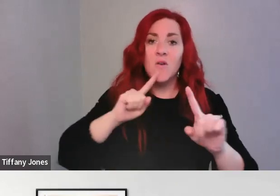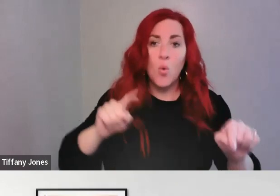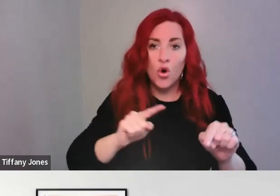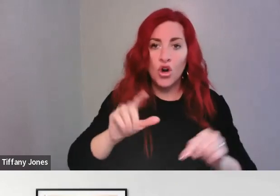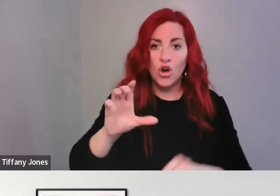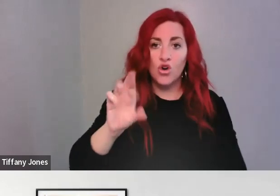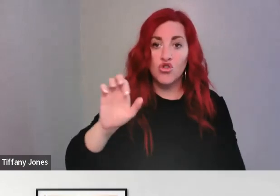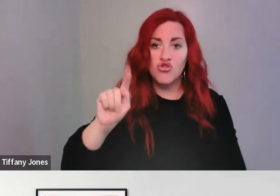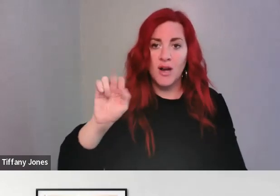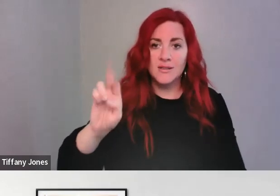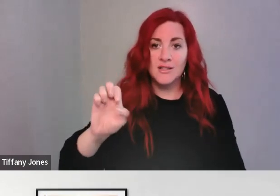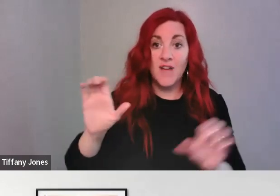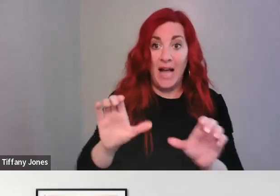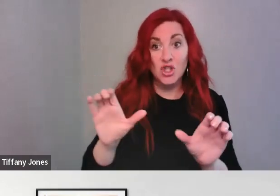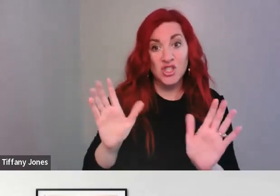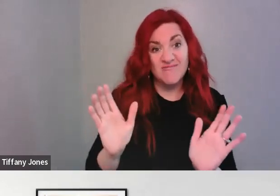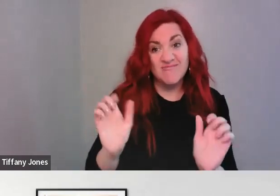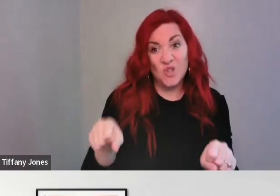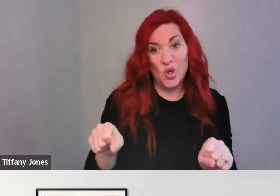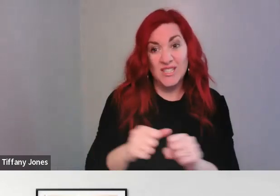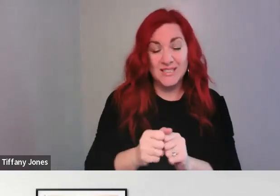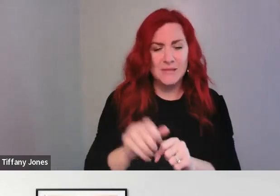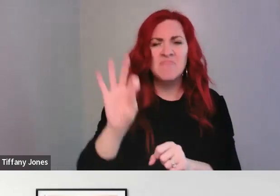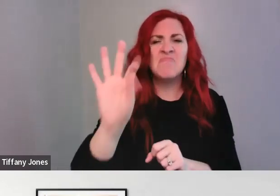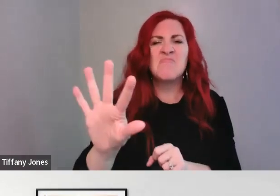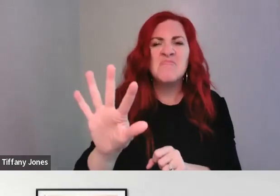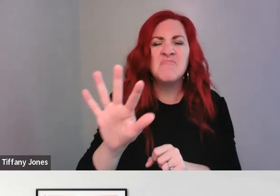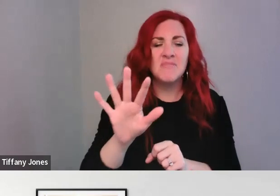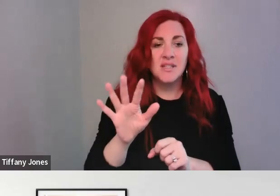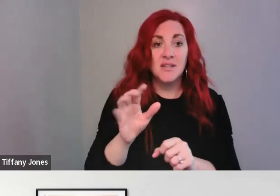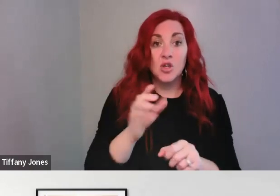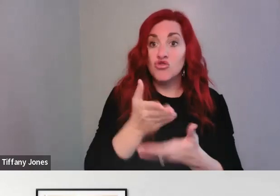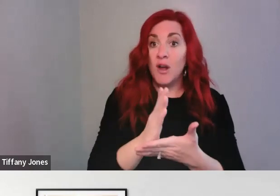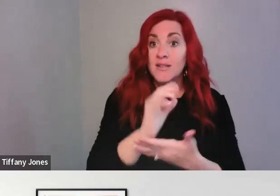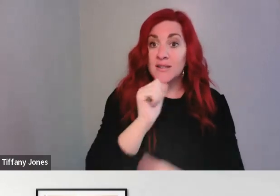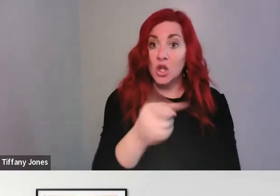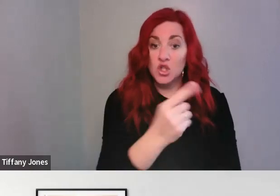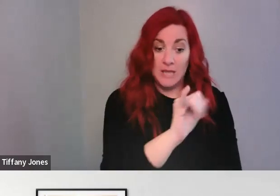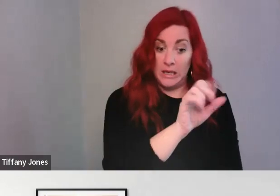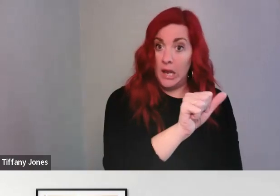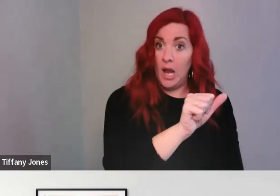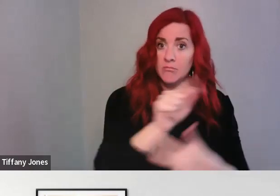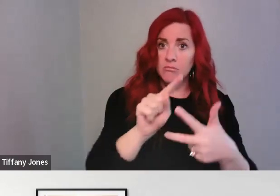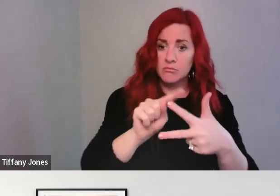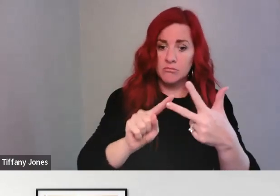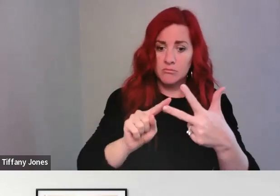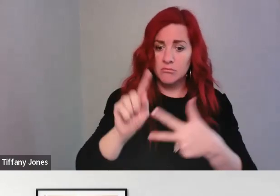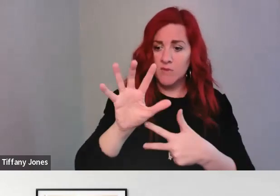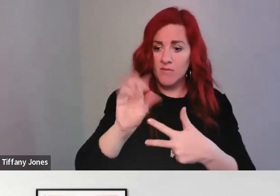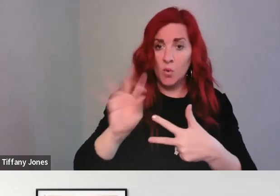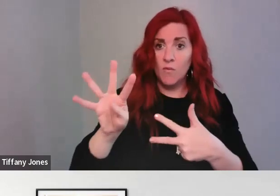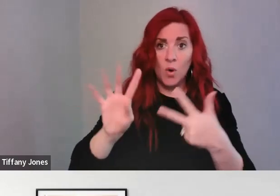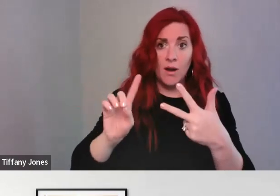the last tidbit I wanted to share, is that, you know, you have rights not just under IDEA, but also these other two laws, ADA and